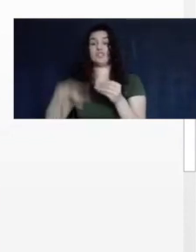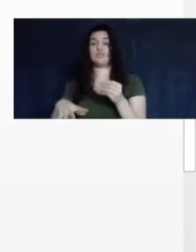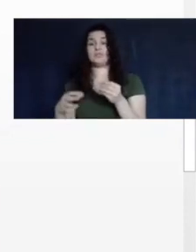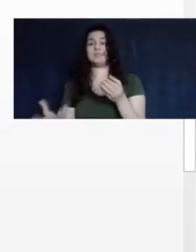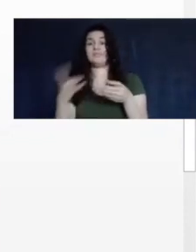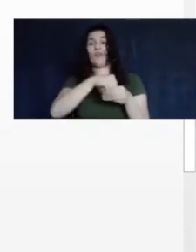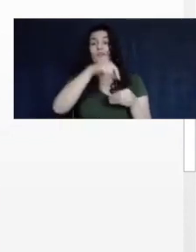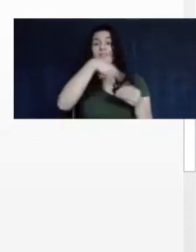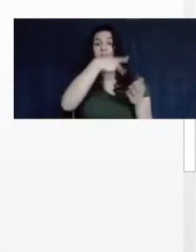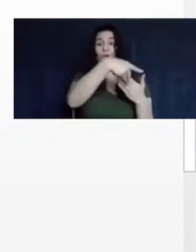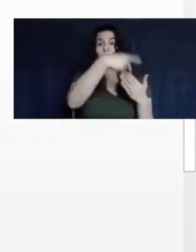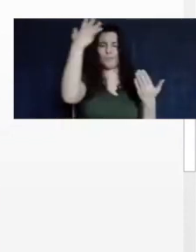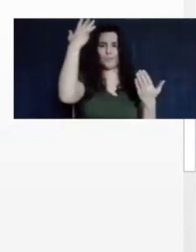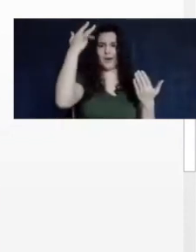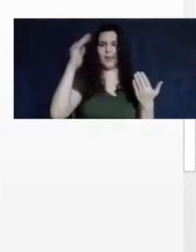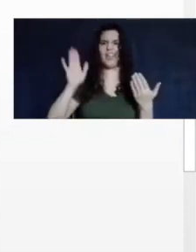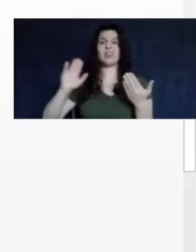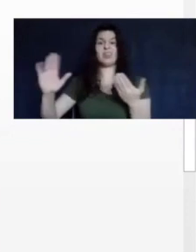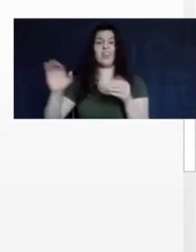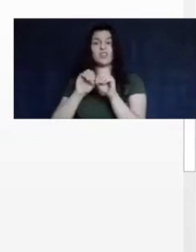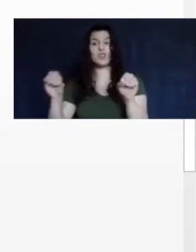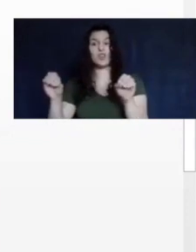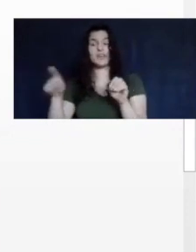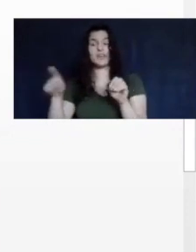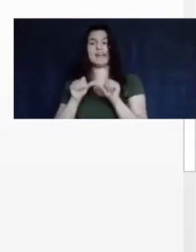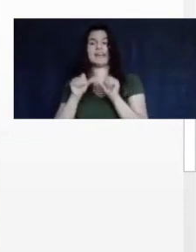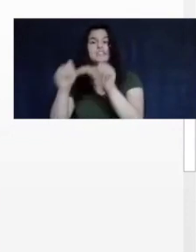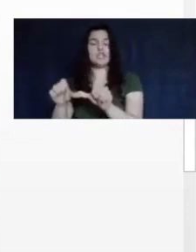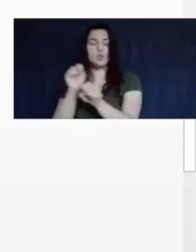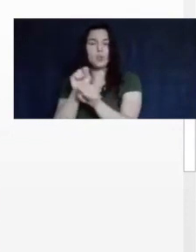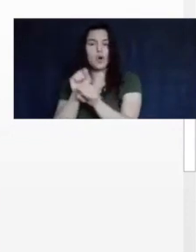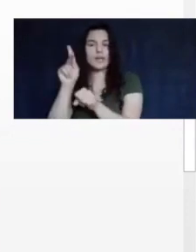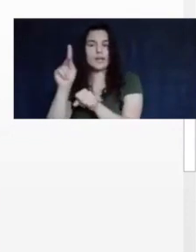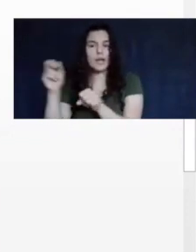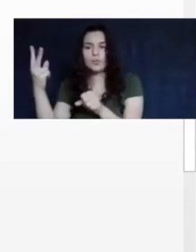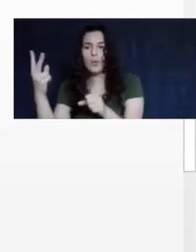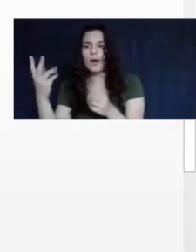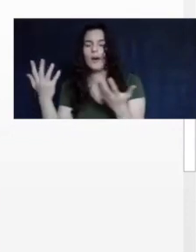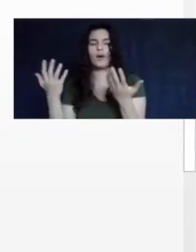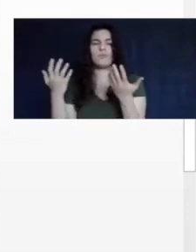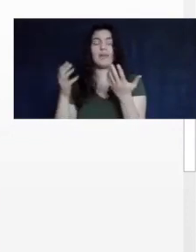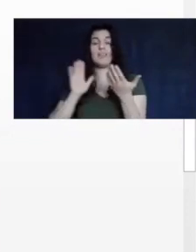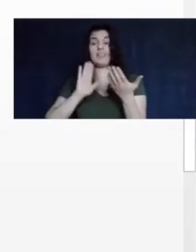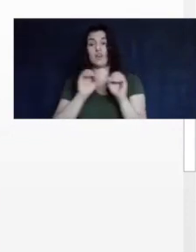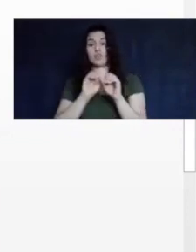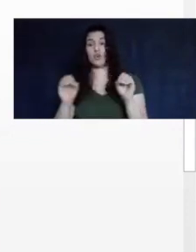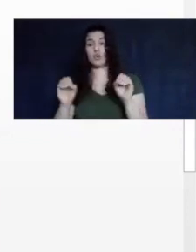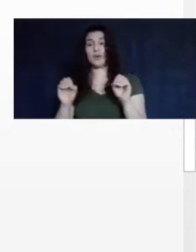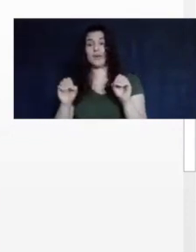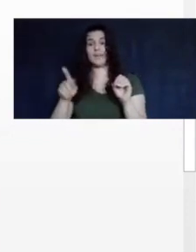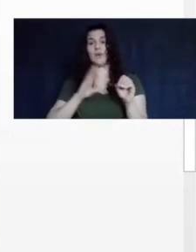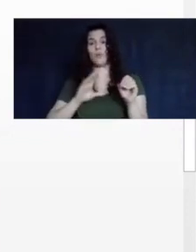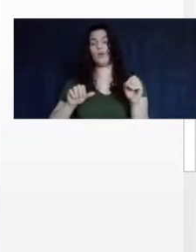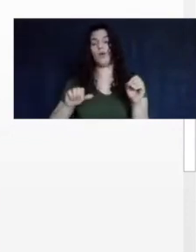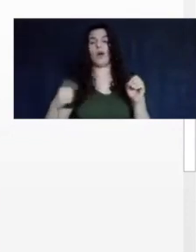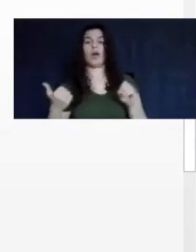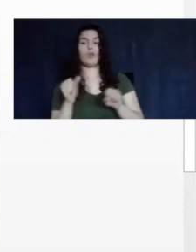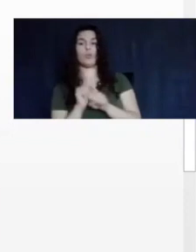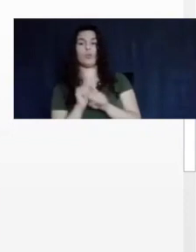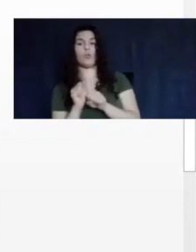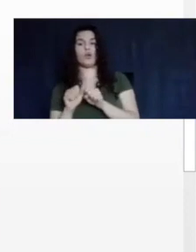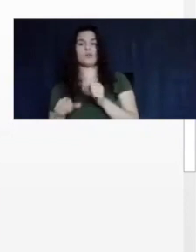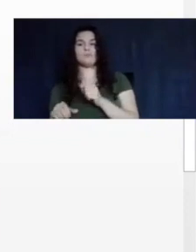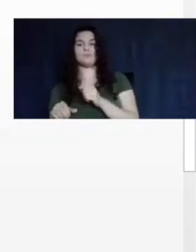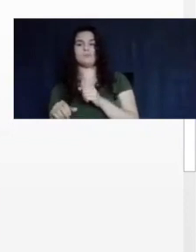earn a degree like this and continue working in, let's say, the K-12 system, and then use their degree to do some side work in a program like ours as a